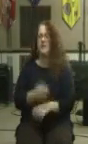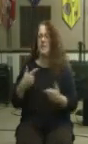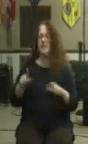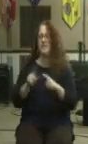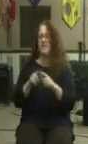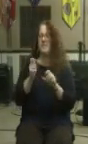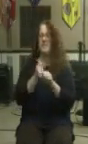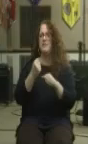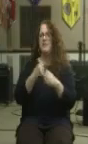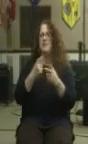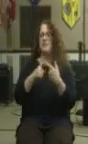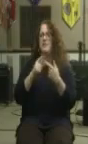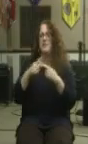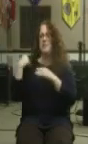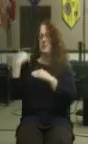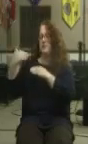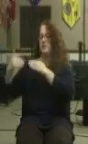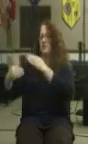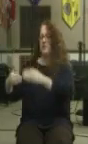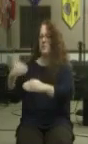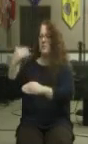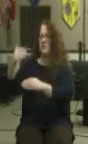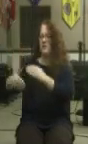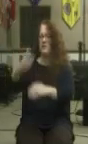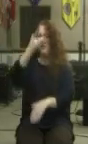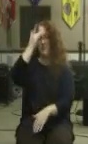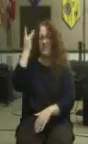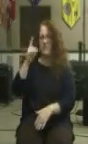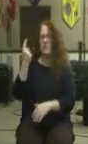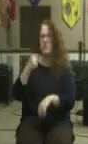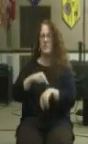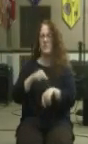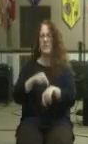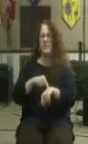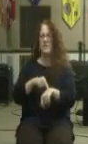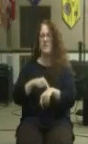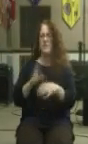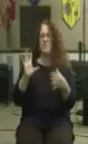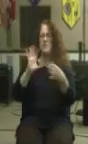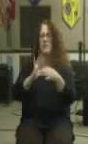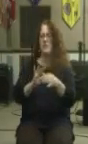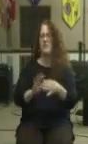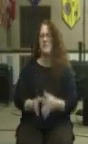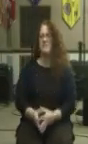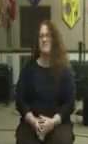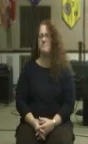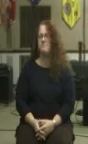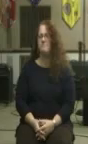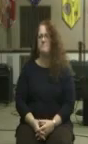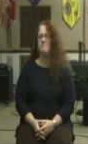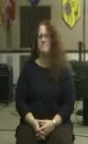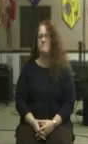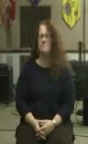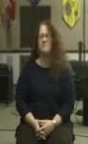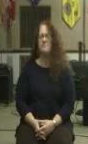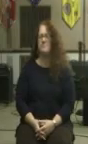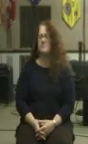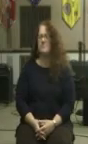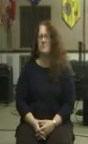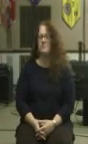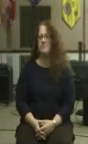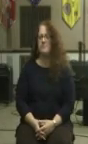tribe and the other. Let's make it to where we do it for generations so we forget that at one time we were connected.